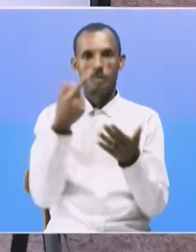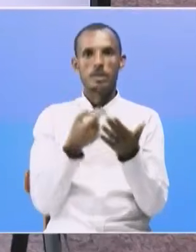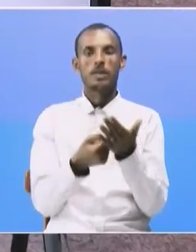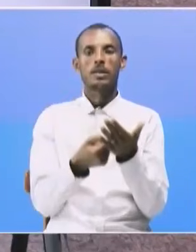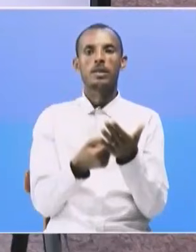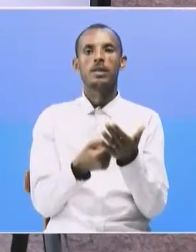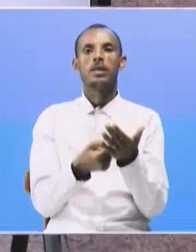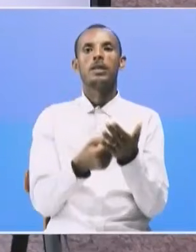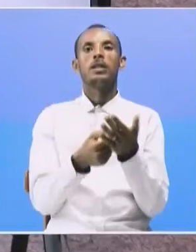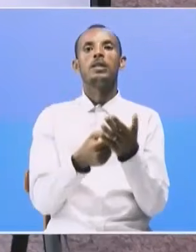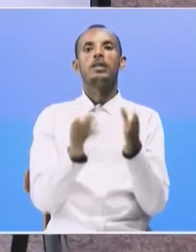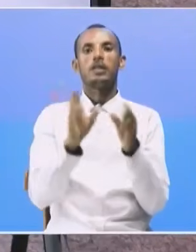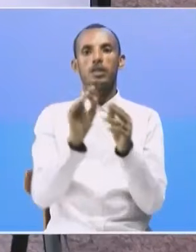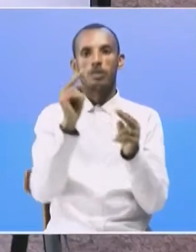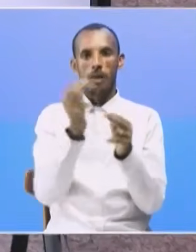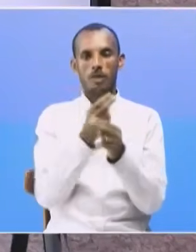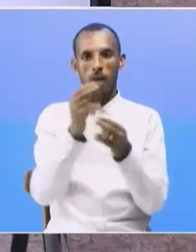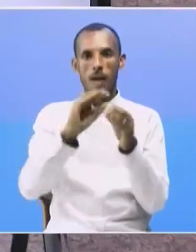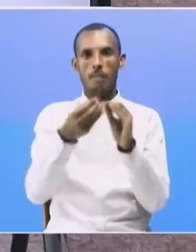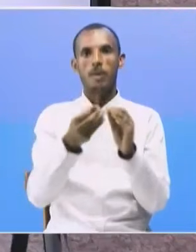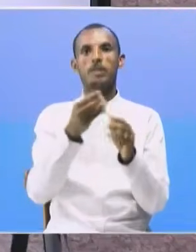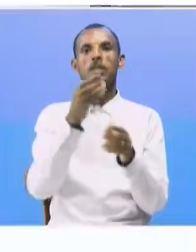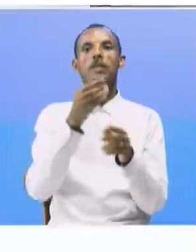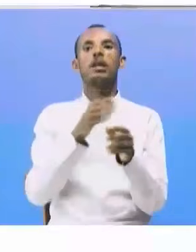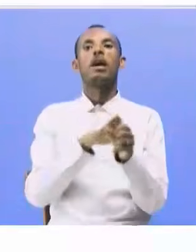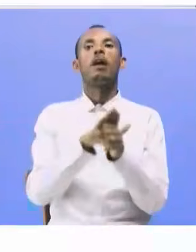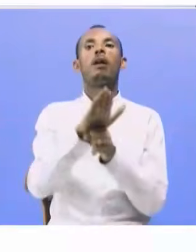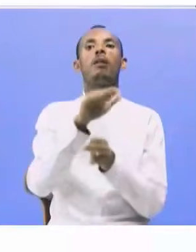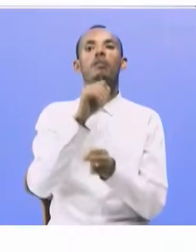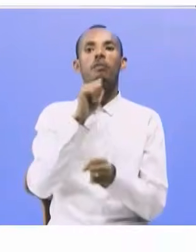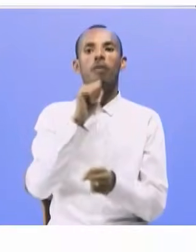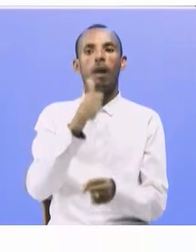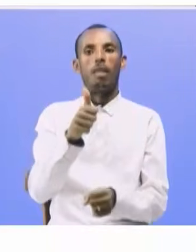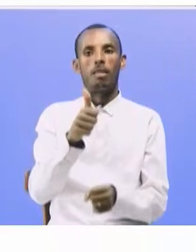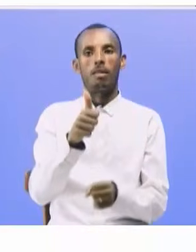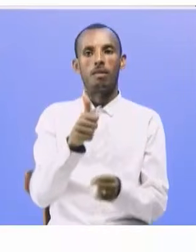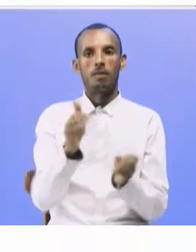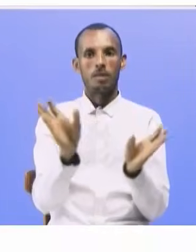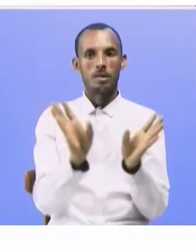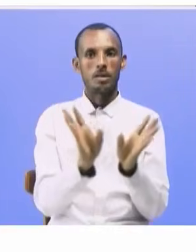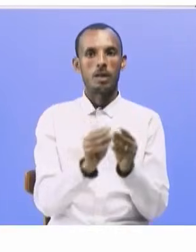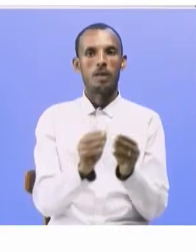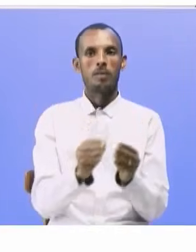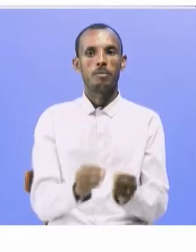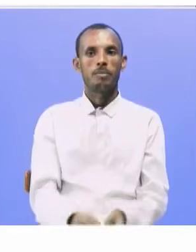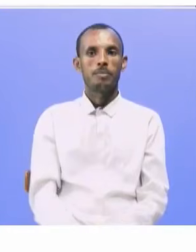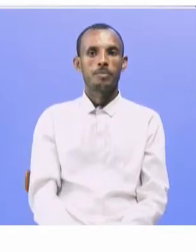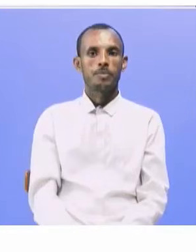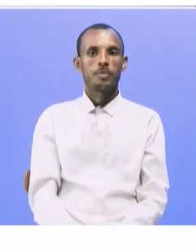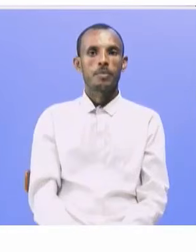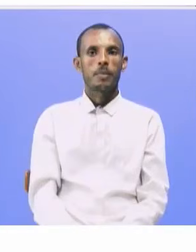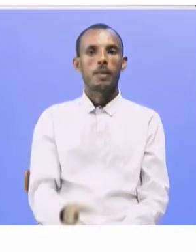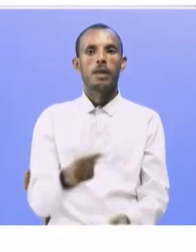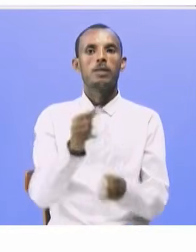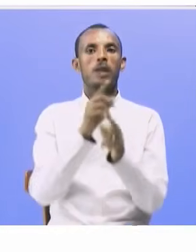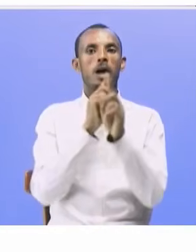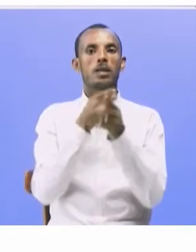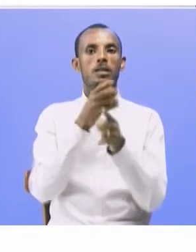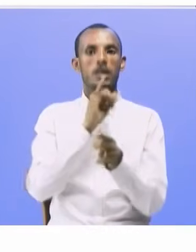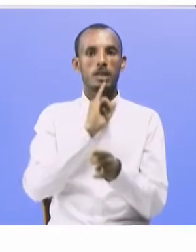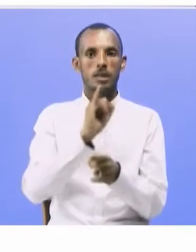set of natural number is infinite set. Therefore, the answer is it